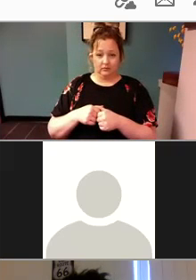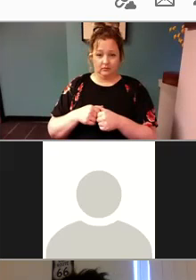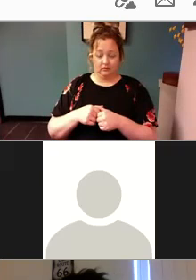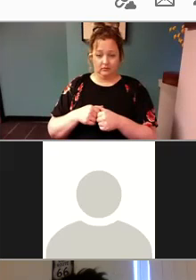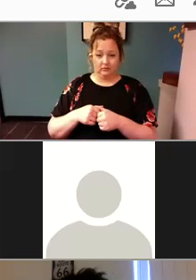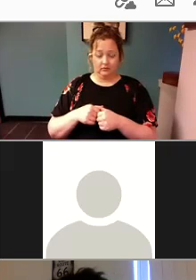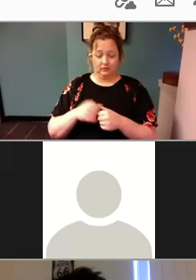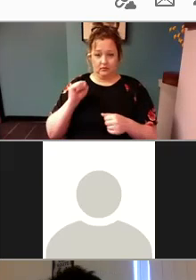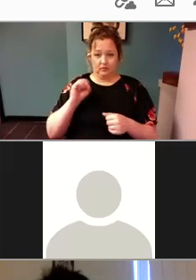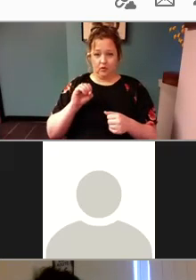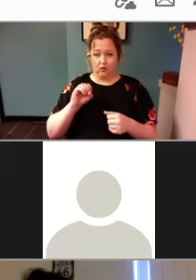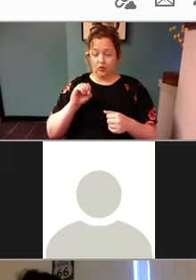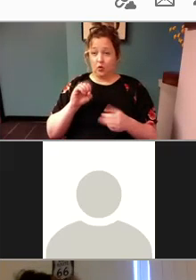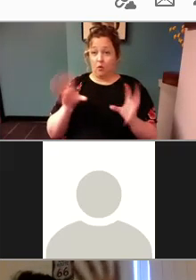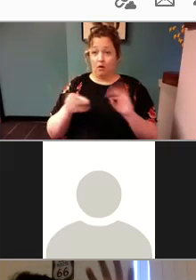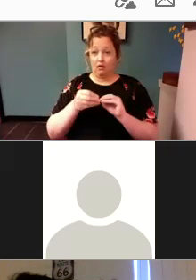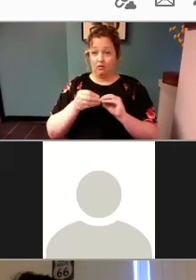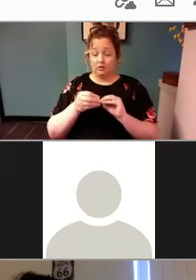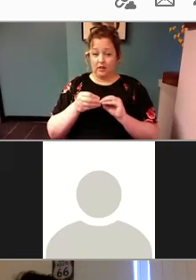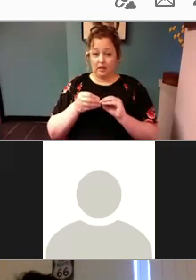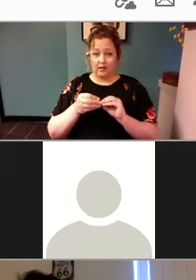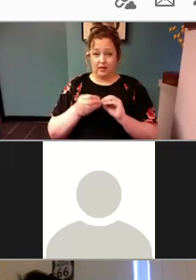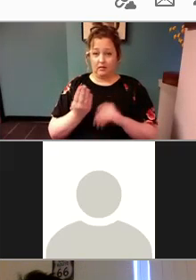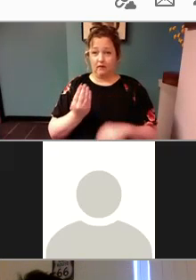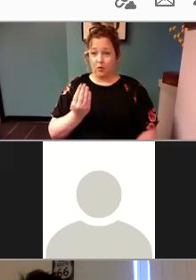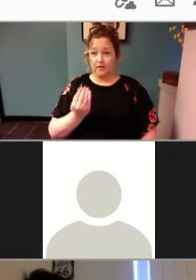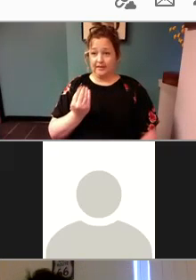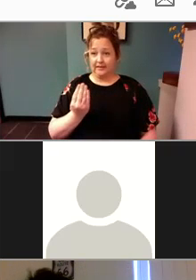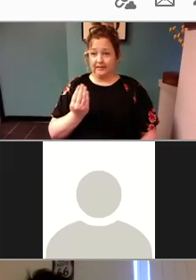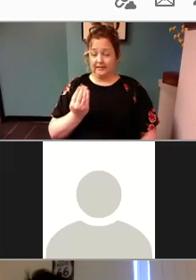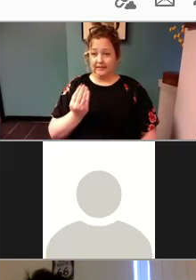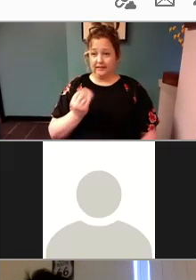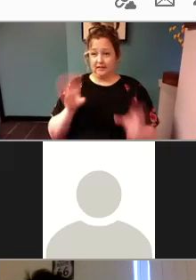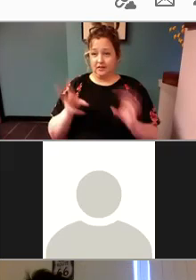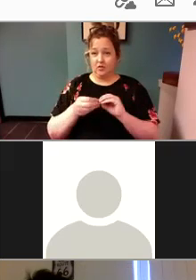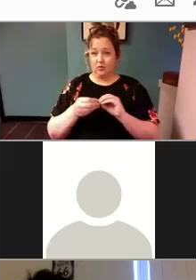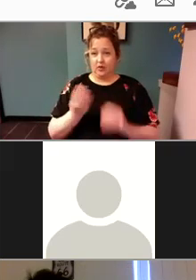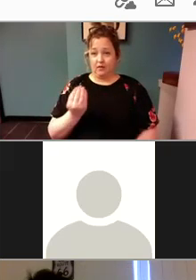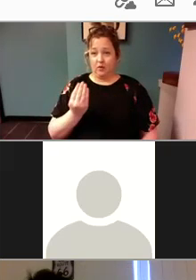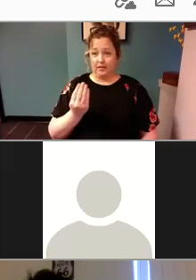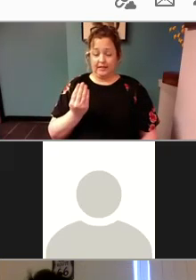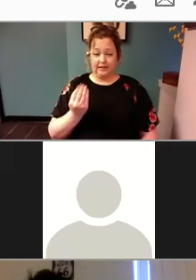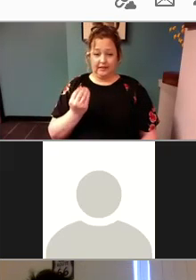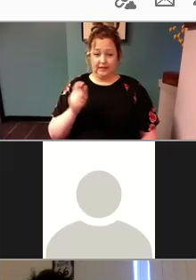plus 6. That gives me 14. So in total, we have 14 vertices. And in this